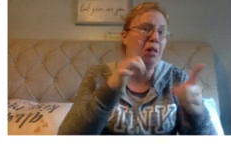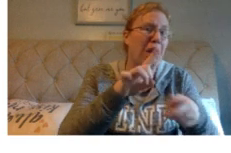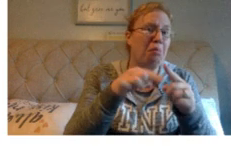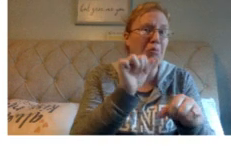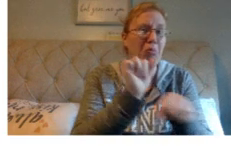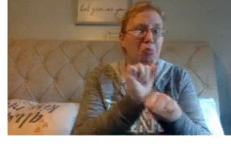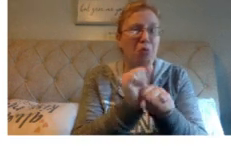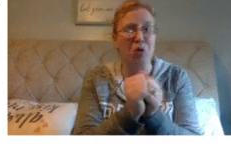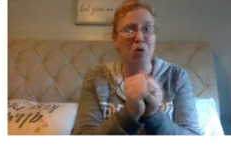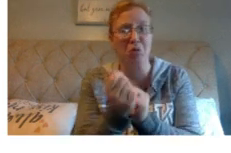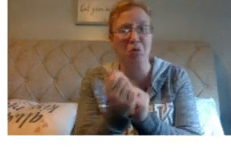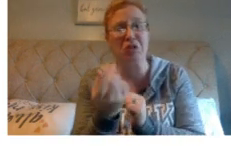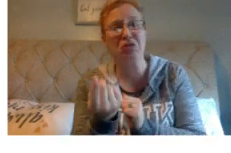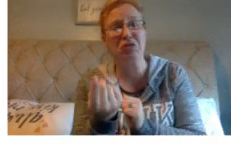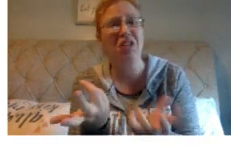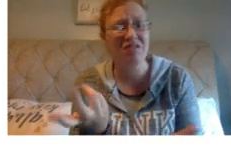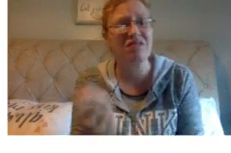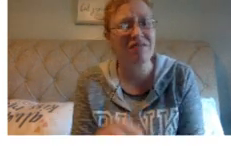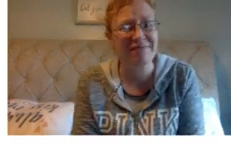dog.